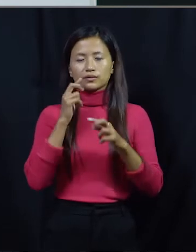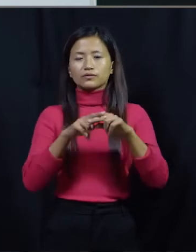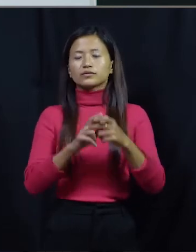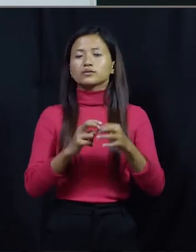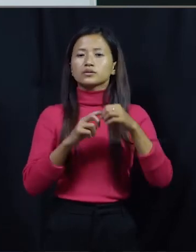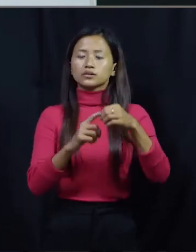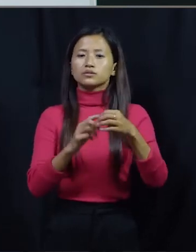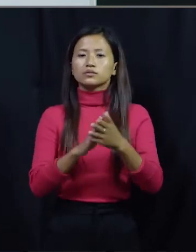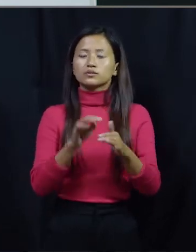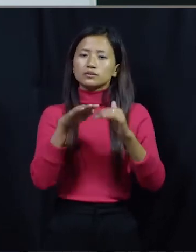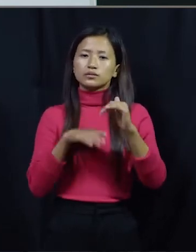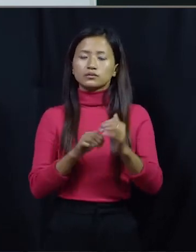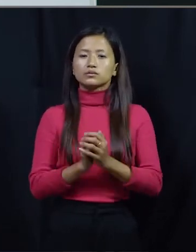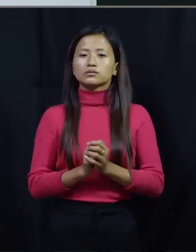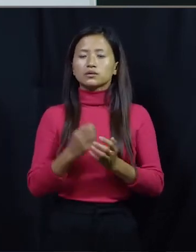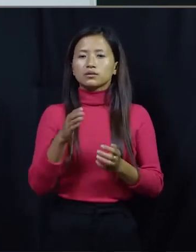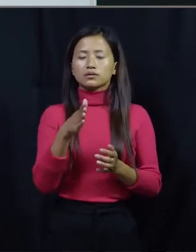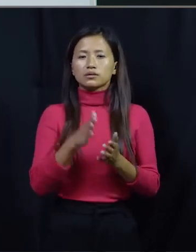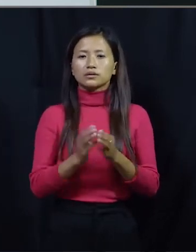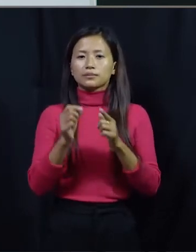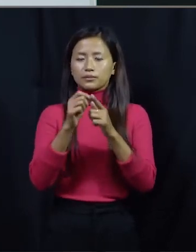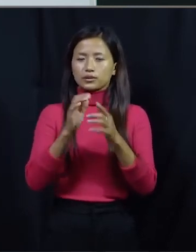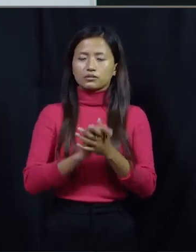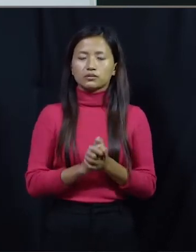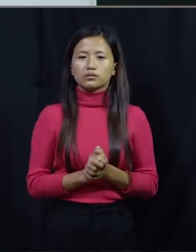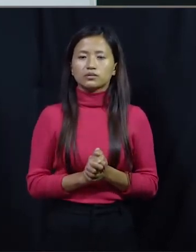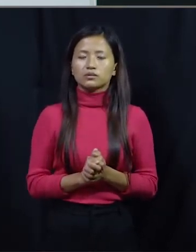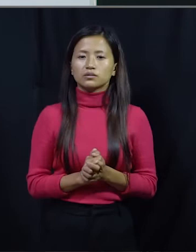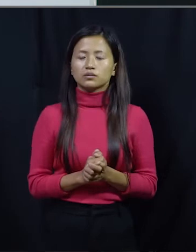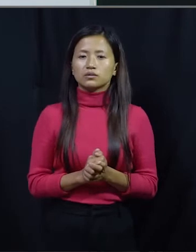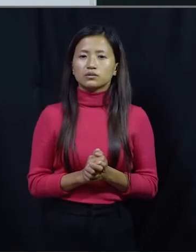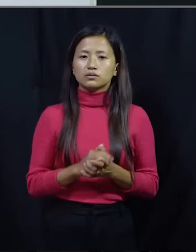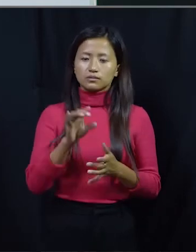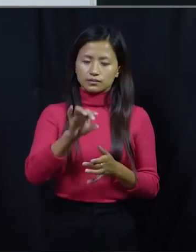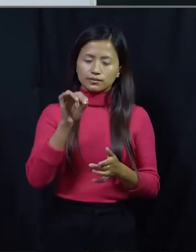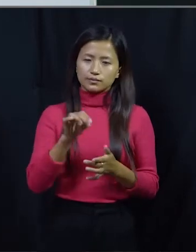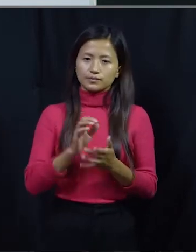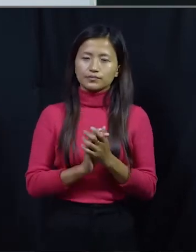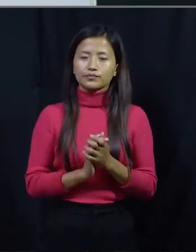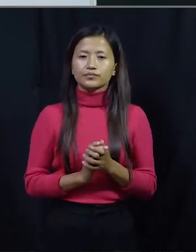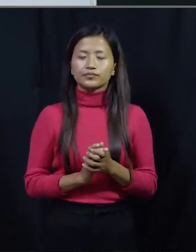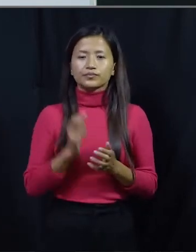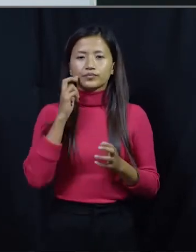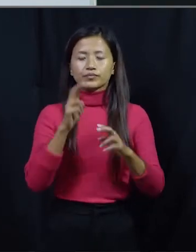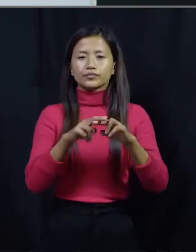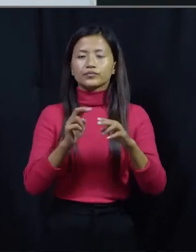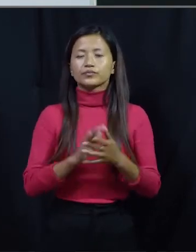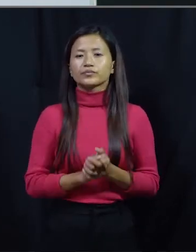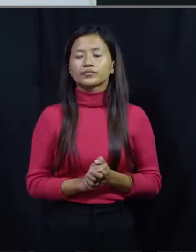Q then not P, isn't it? So we take like this, if